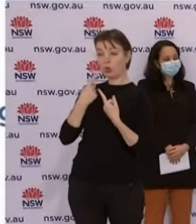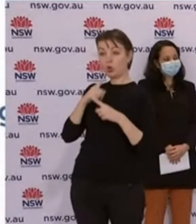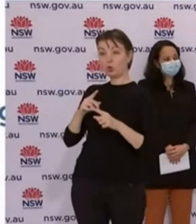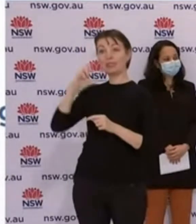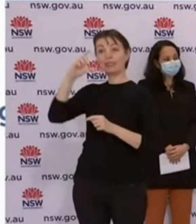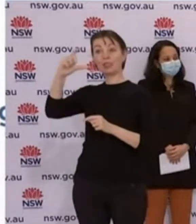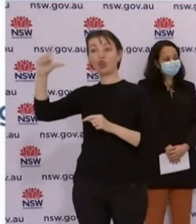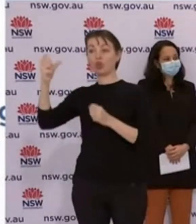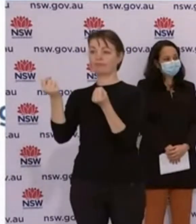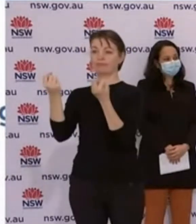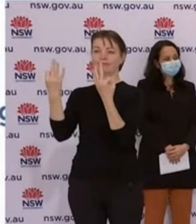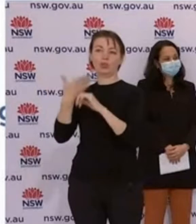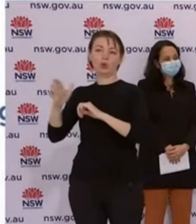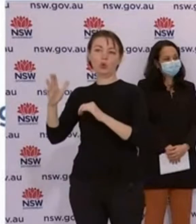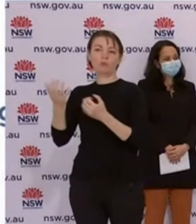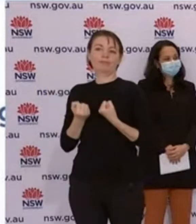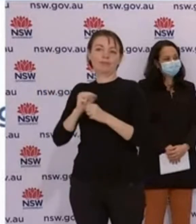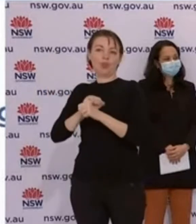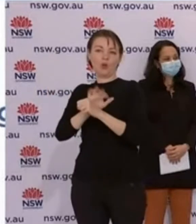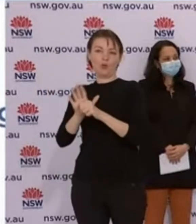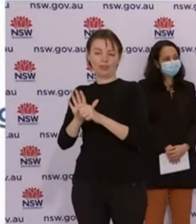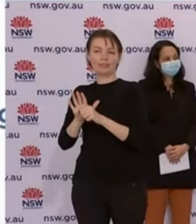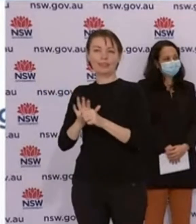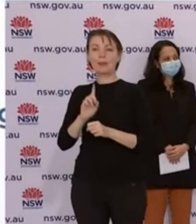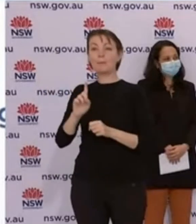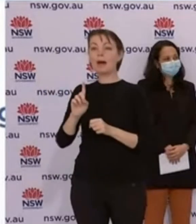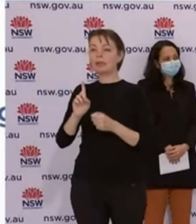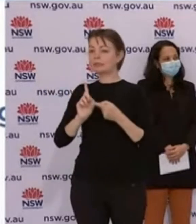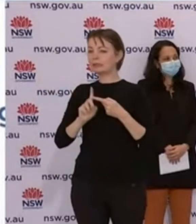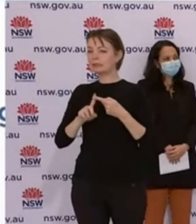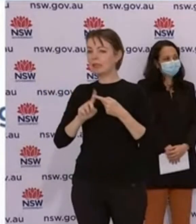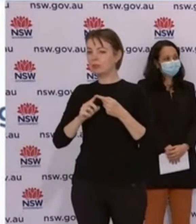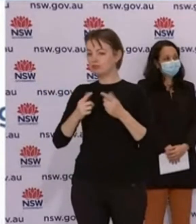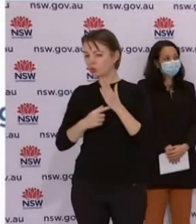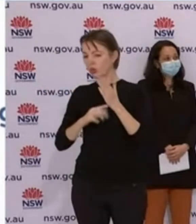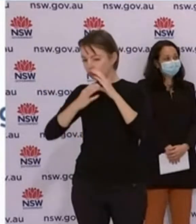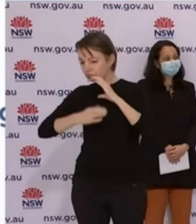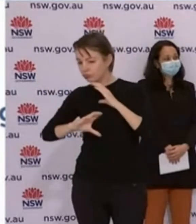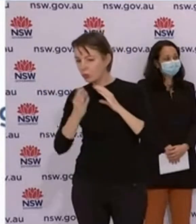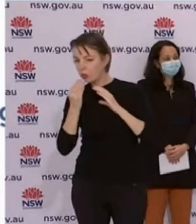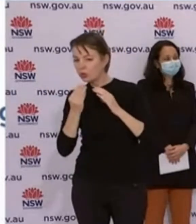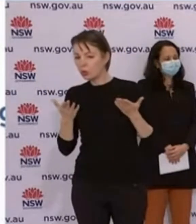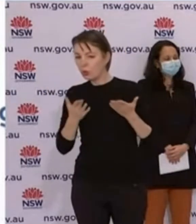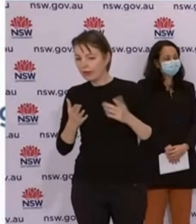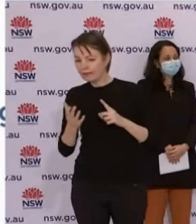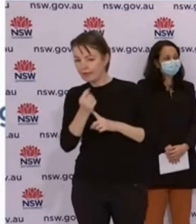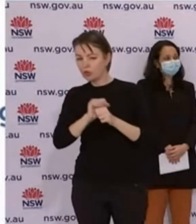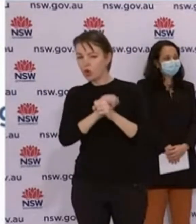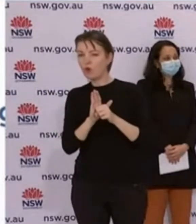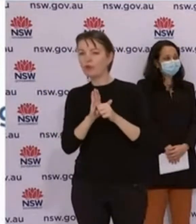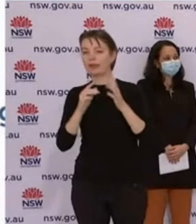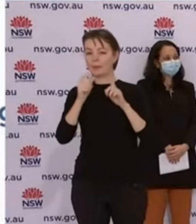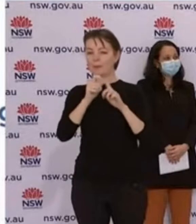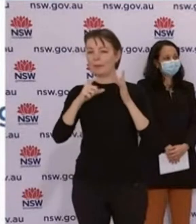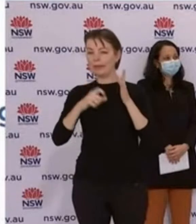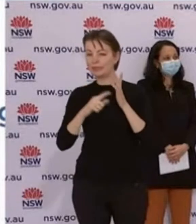Coast, no cases. I do want to echo again concerns with sewage surveillance in Tamworth, Merimbula, Picton and Nyngan. So a call out to